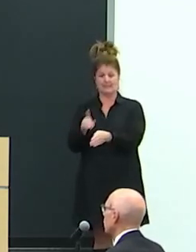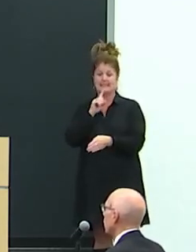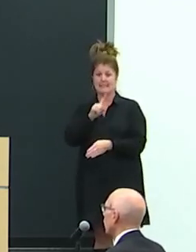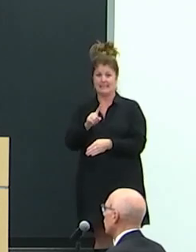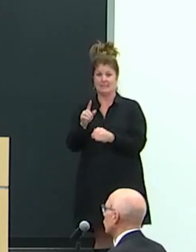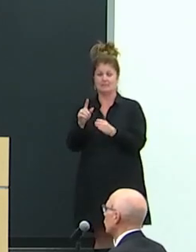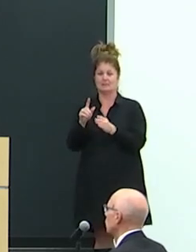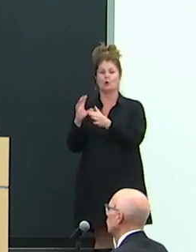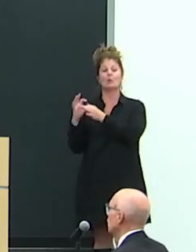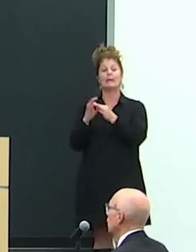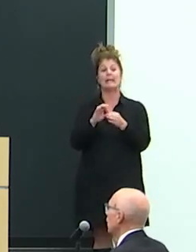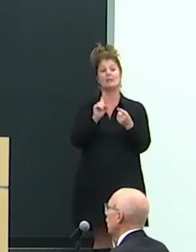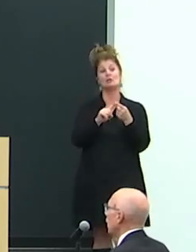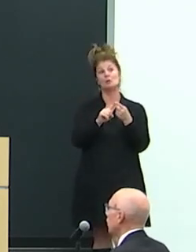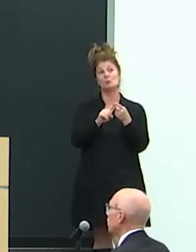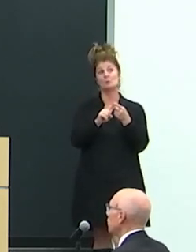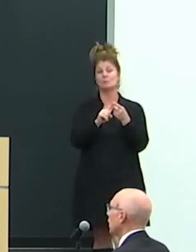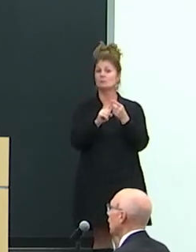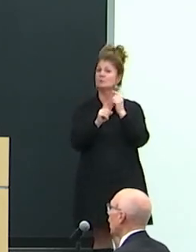with regard to